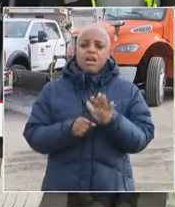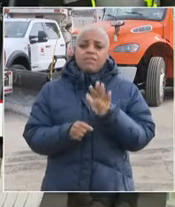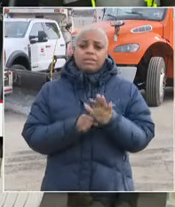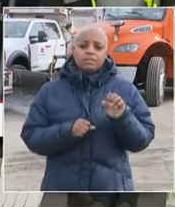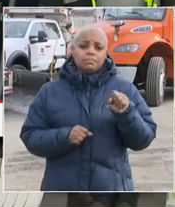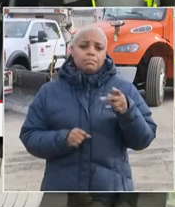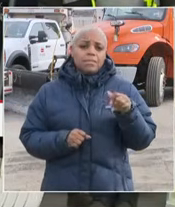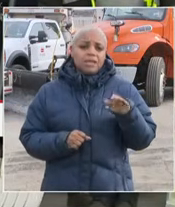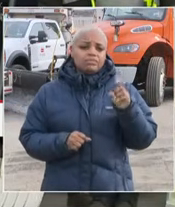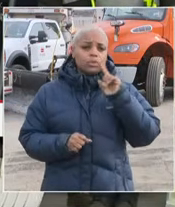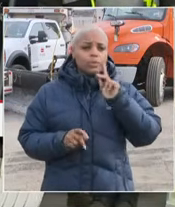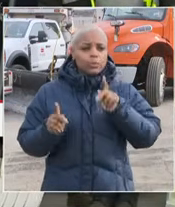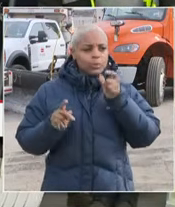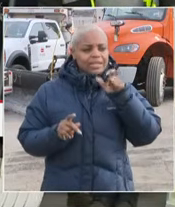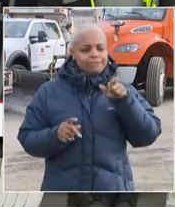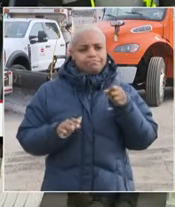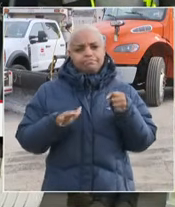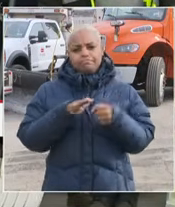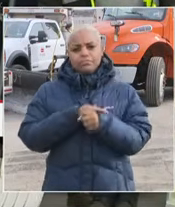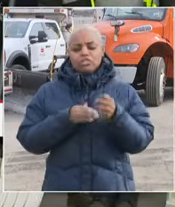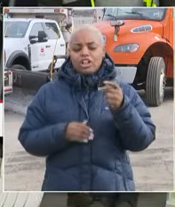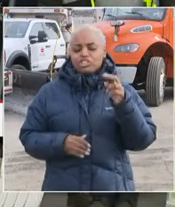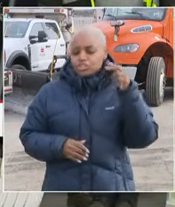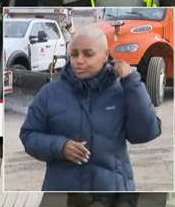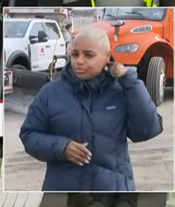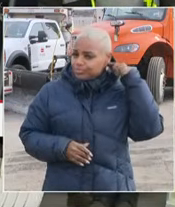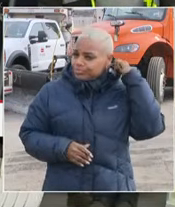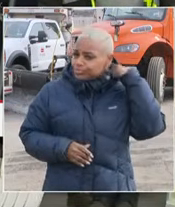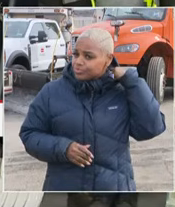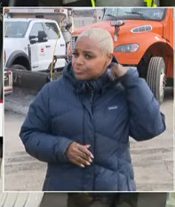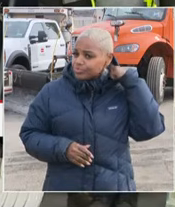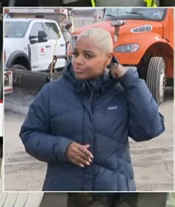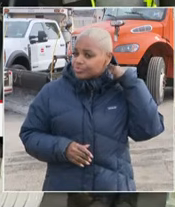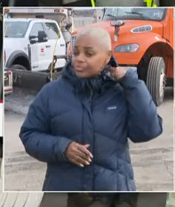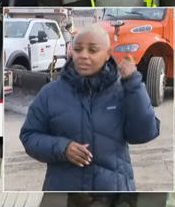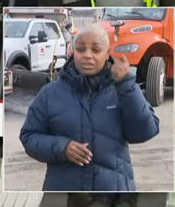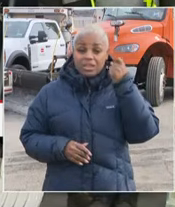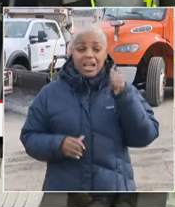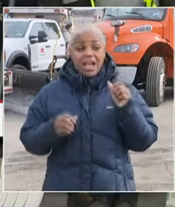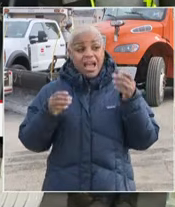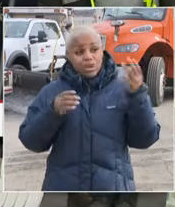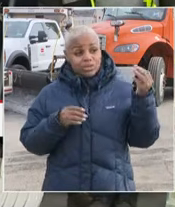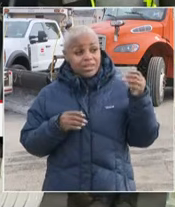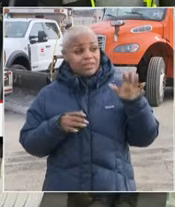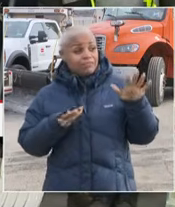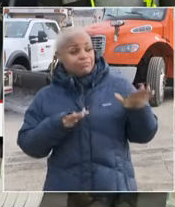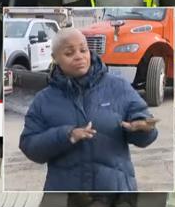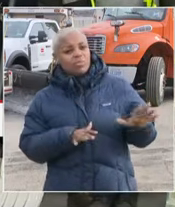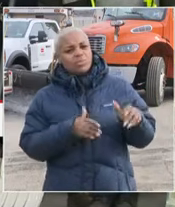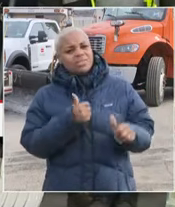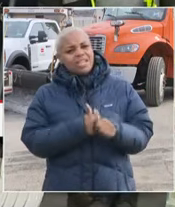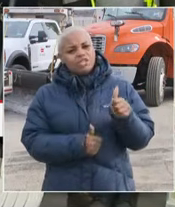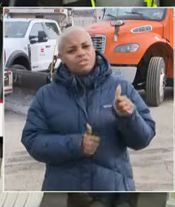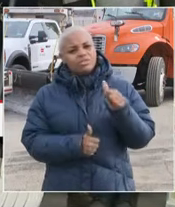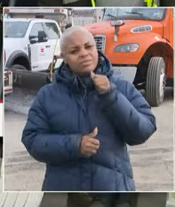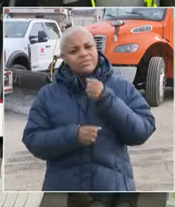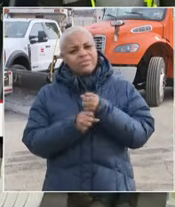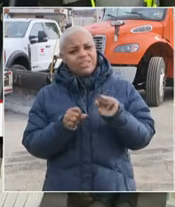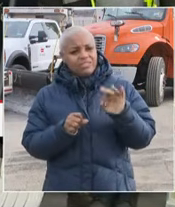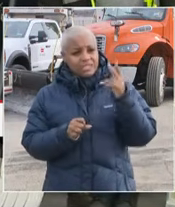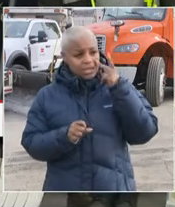be outside. If you still see people outside, call our shelter hotline by